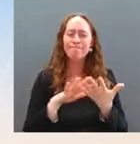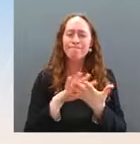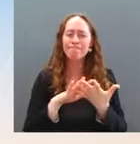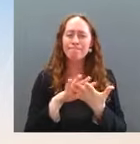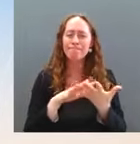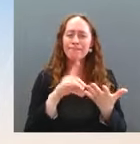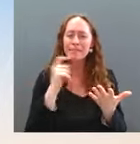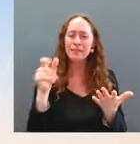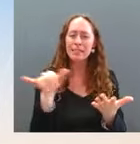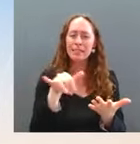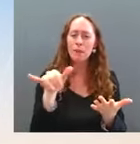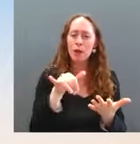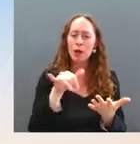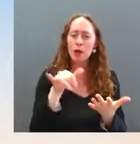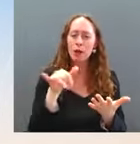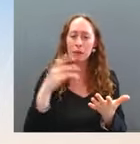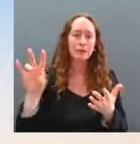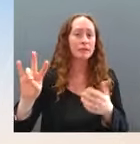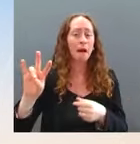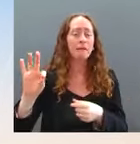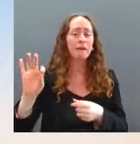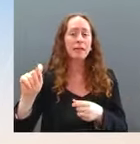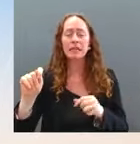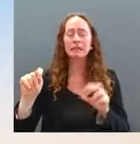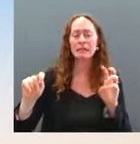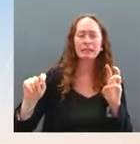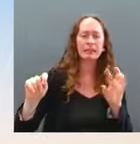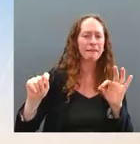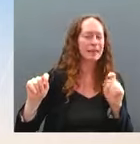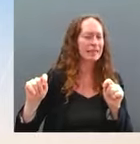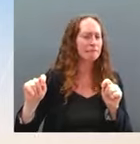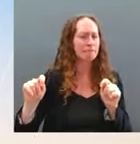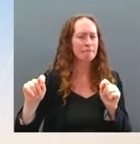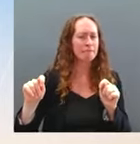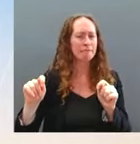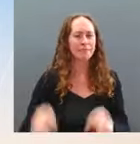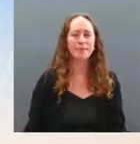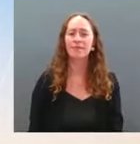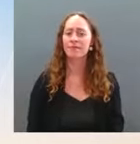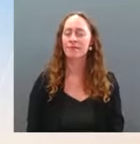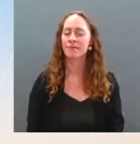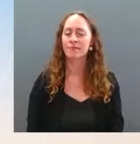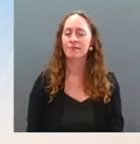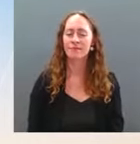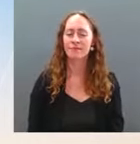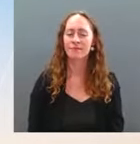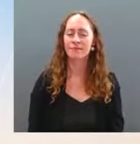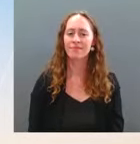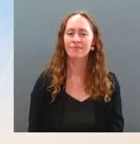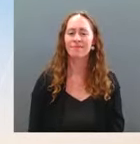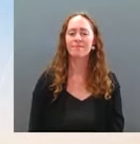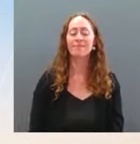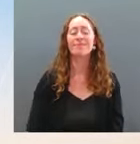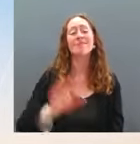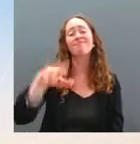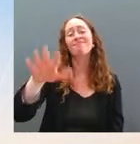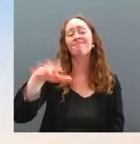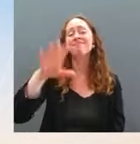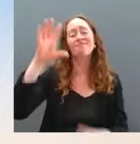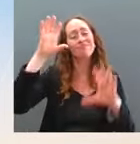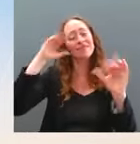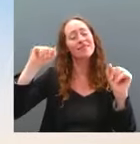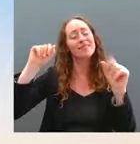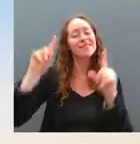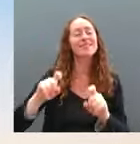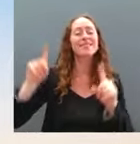yesterday. He will be tested again soon. He's tested typically a couple of times a week. If he were a close contact, the only difference, or